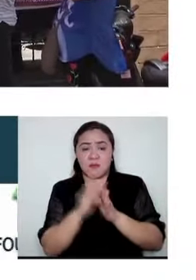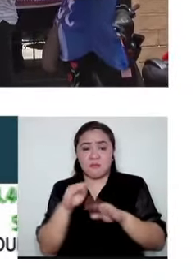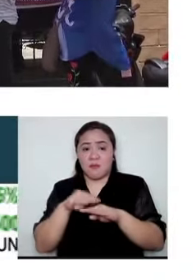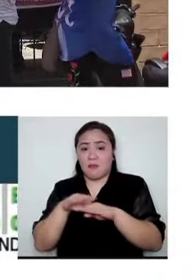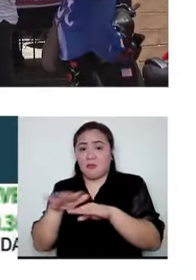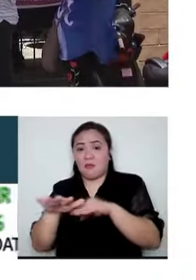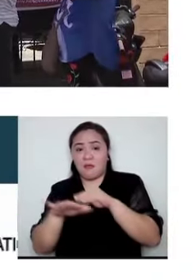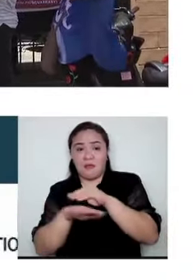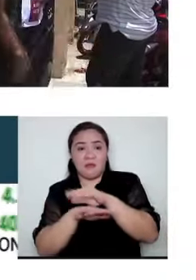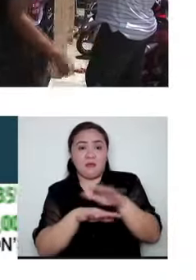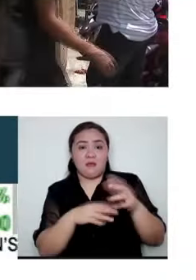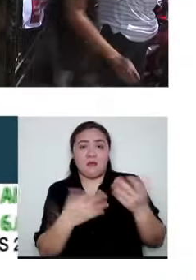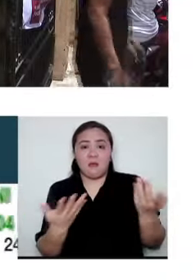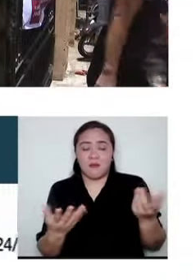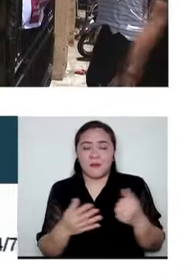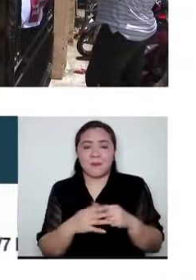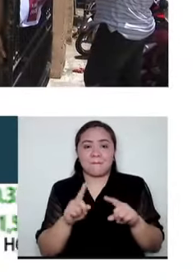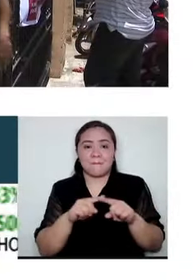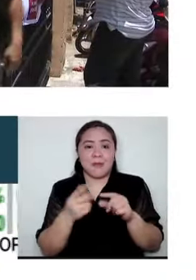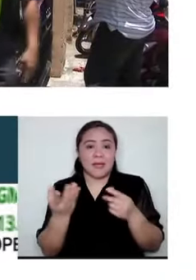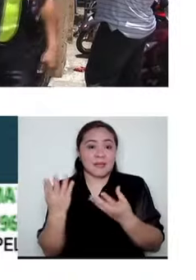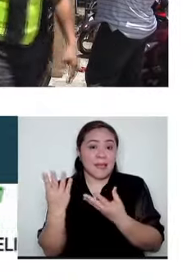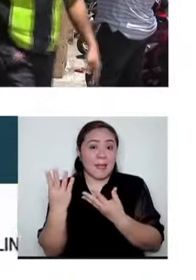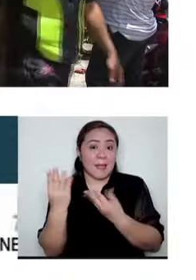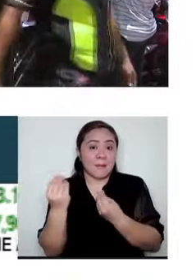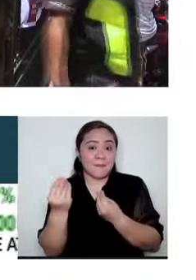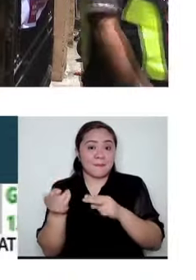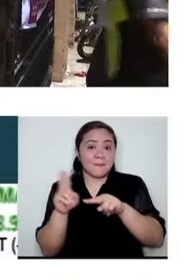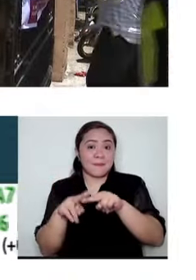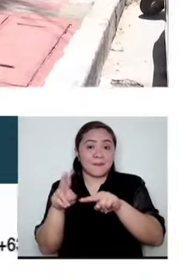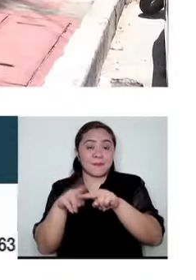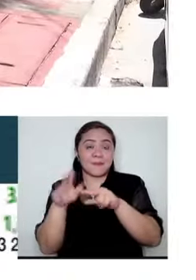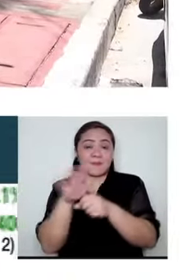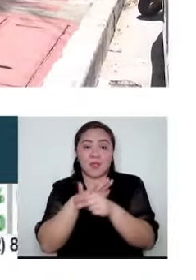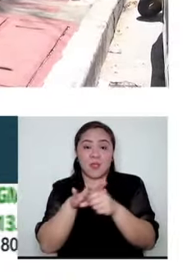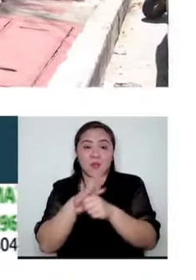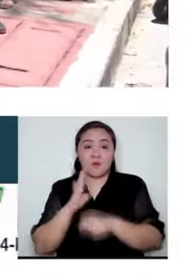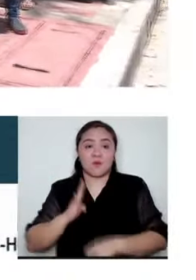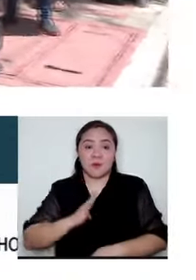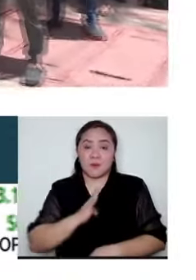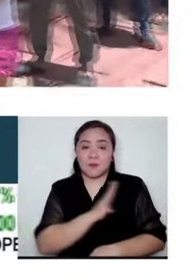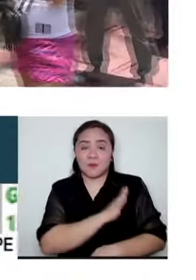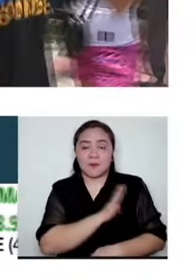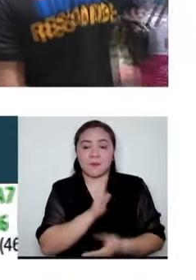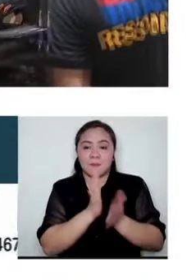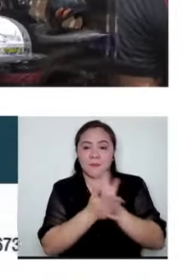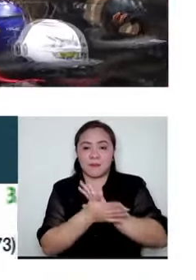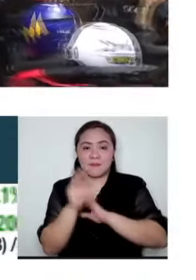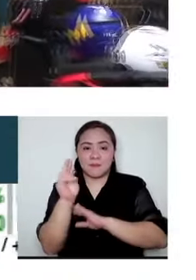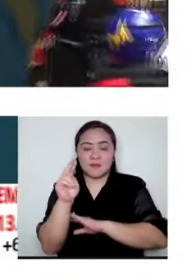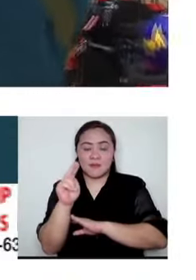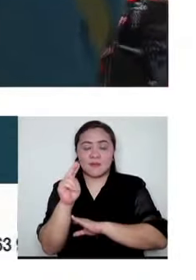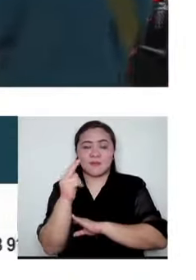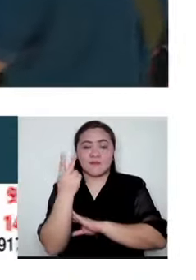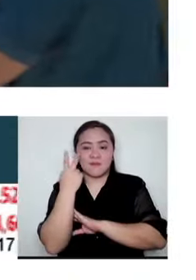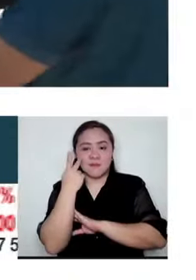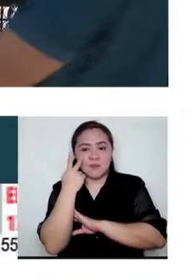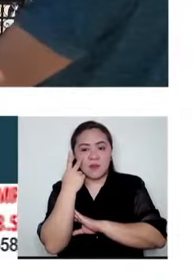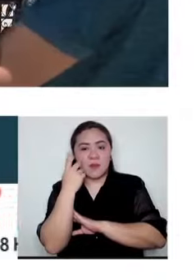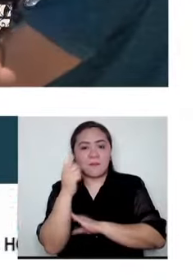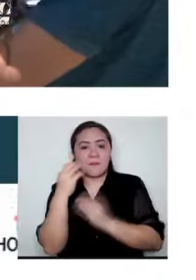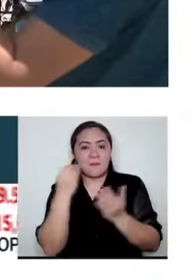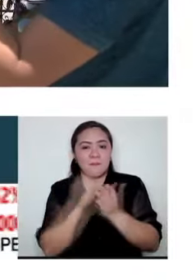but upgrading the local health boards, giving them the necessary wherewithal to